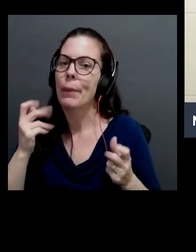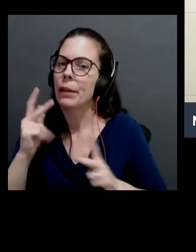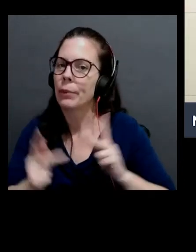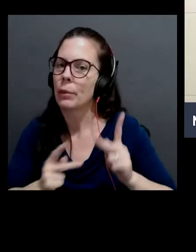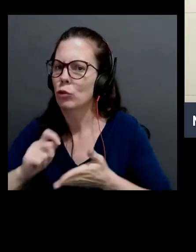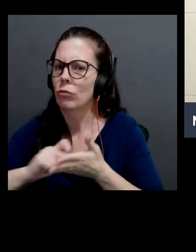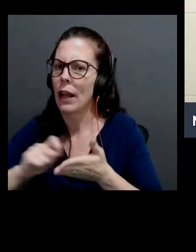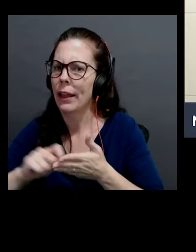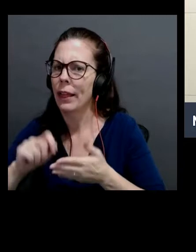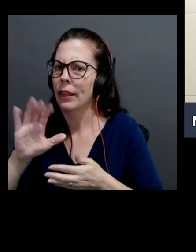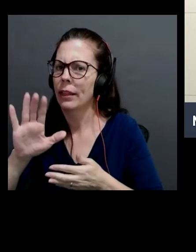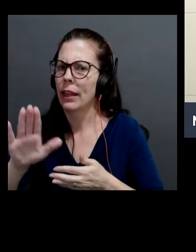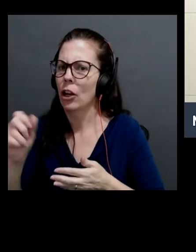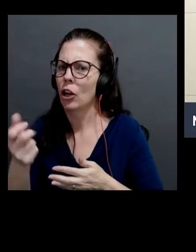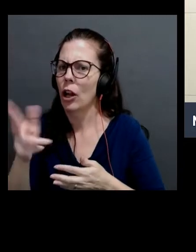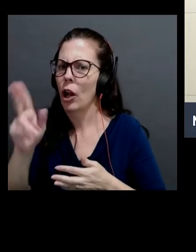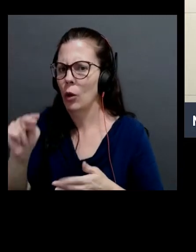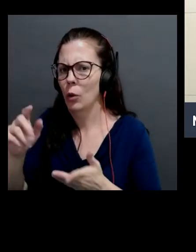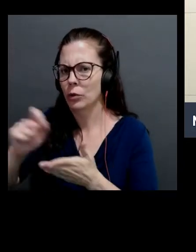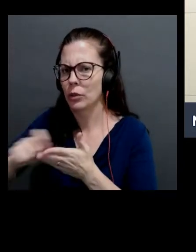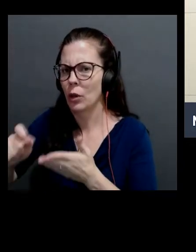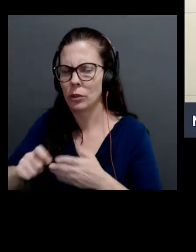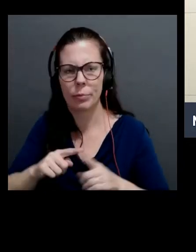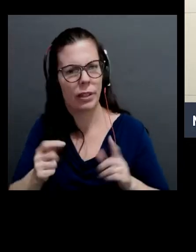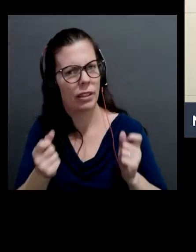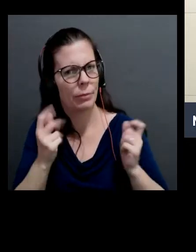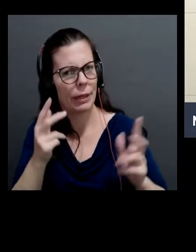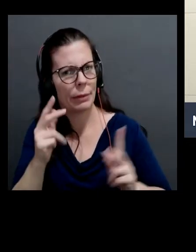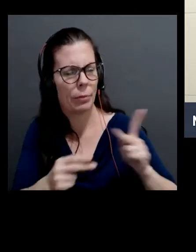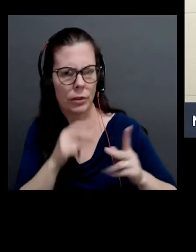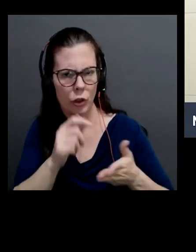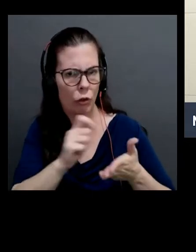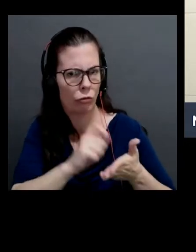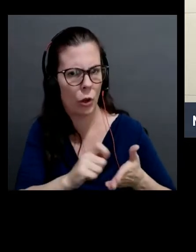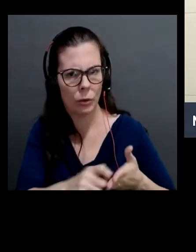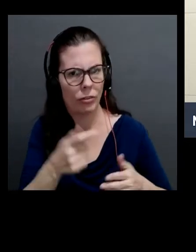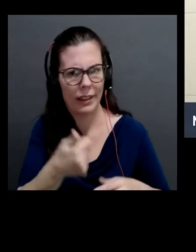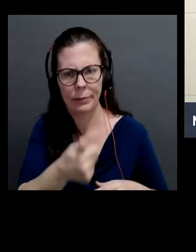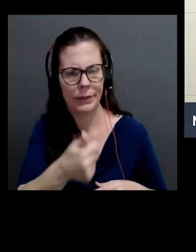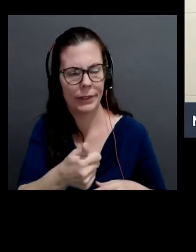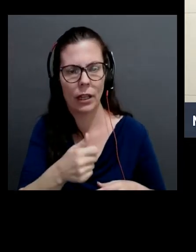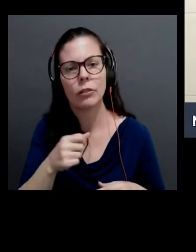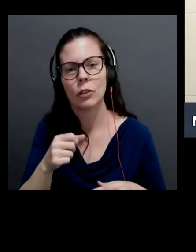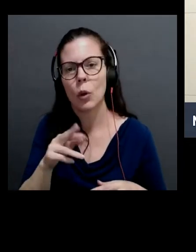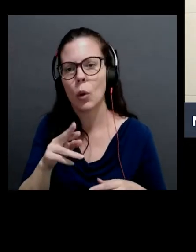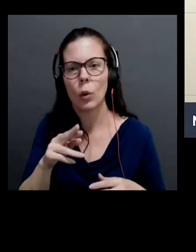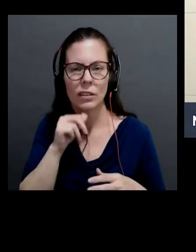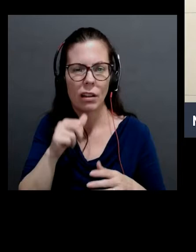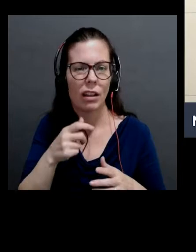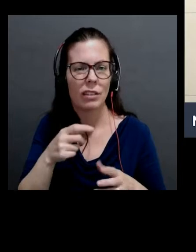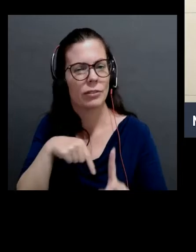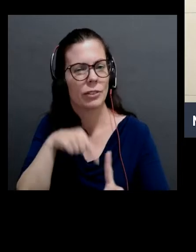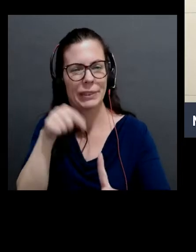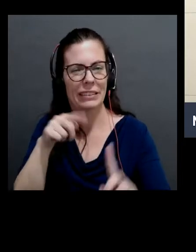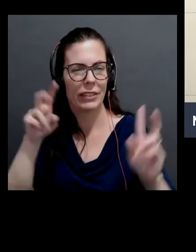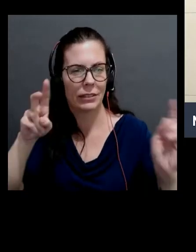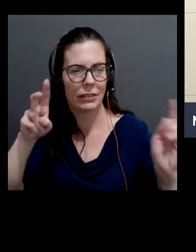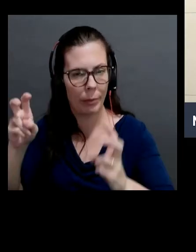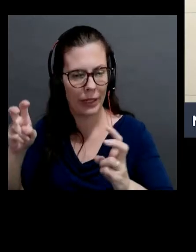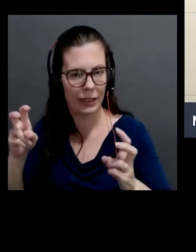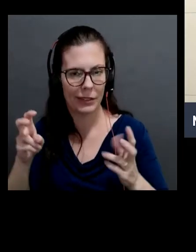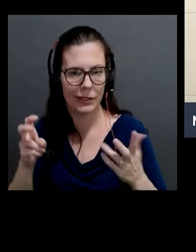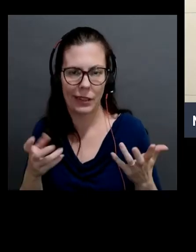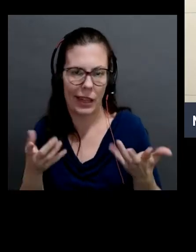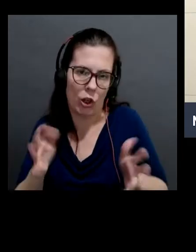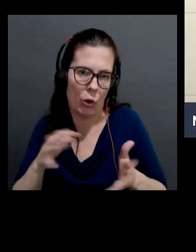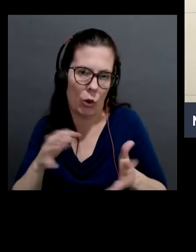there's also a large number of people that don't write notes for themselves or don't write it on certain subjects that that they just don't want to study